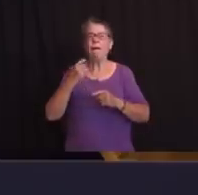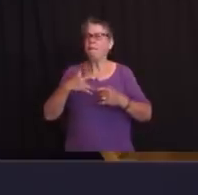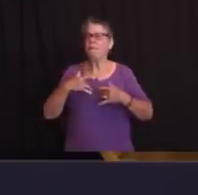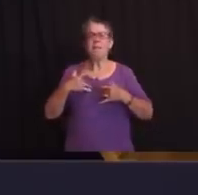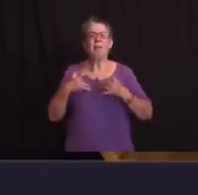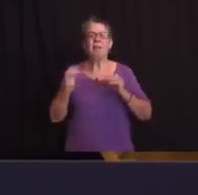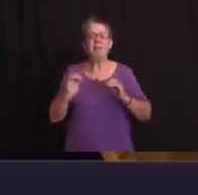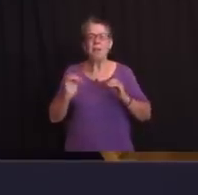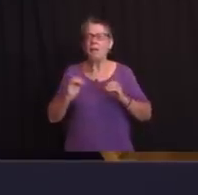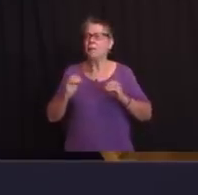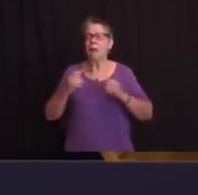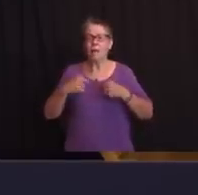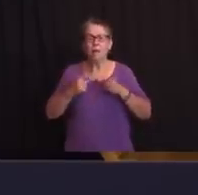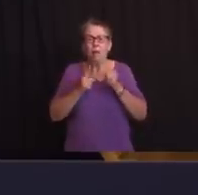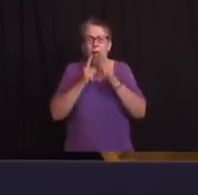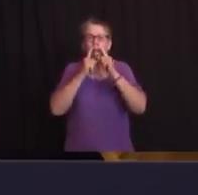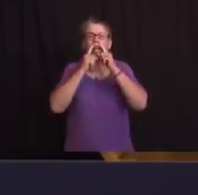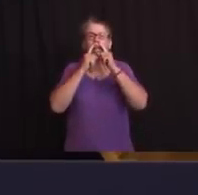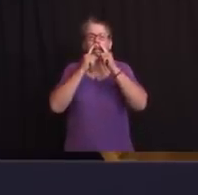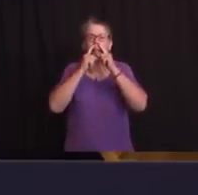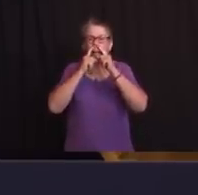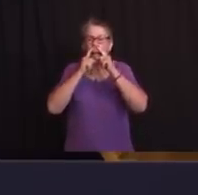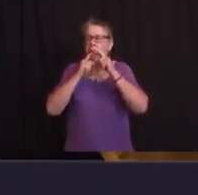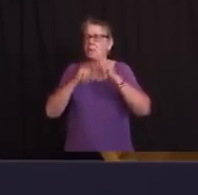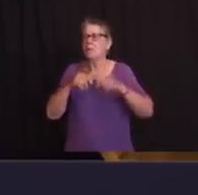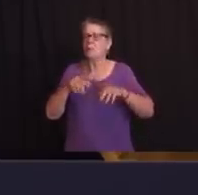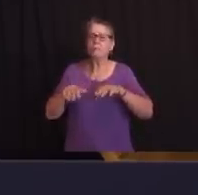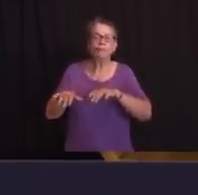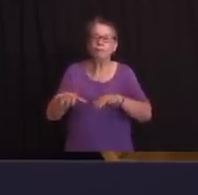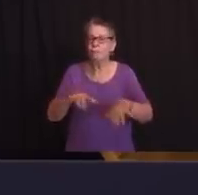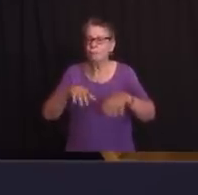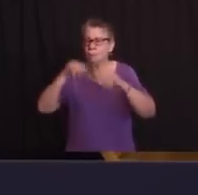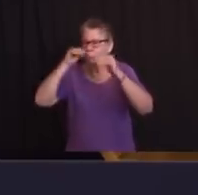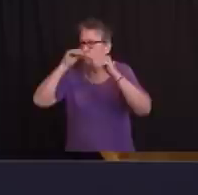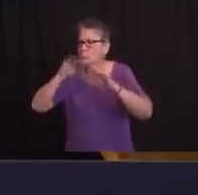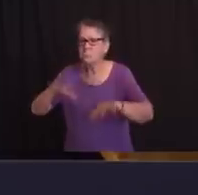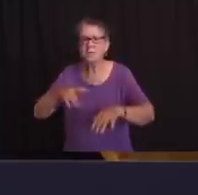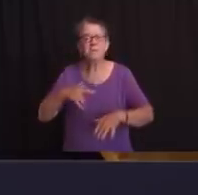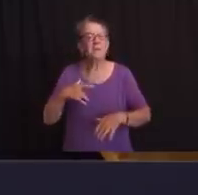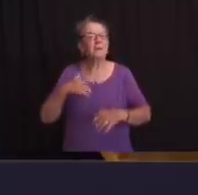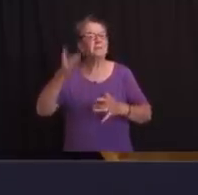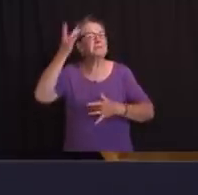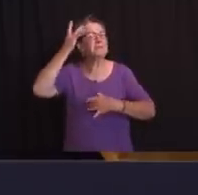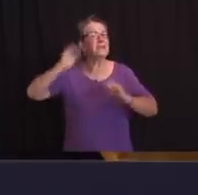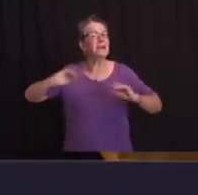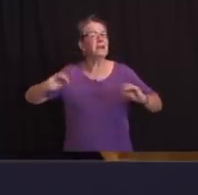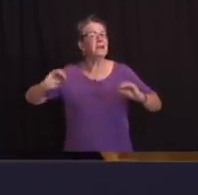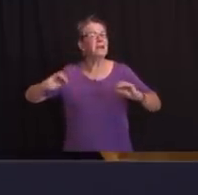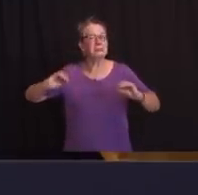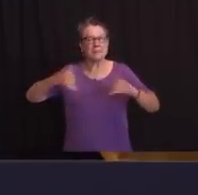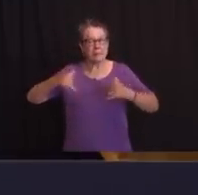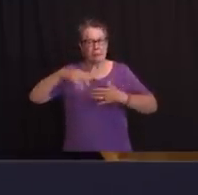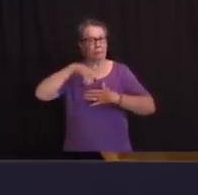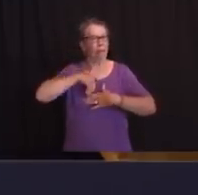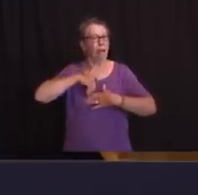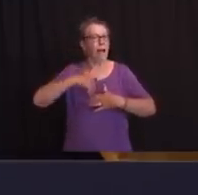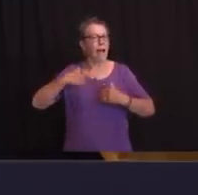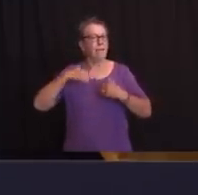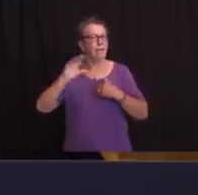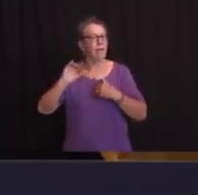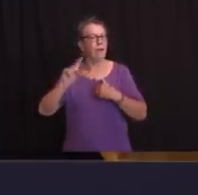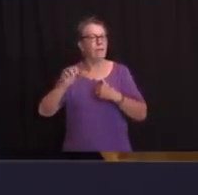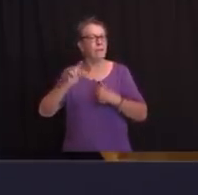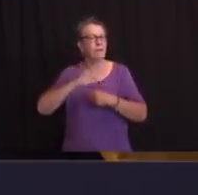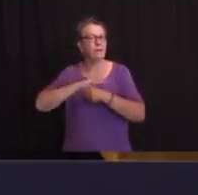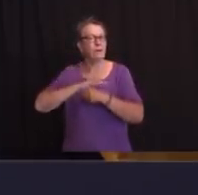these people are asymptomatic. So how is it that there's a high viral load and a